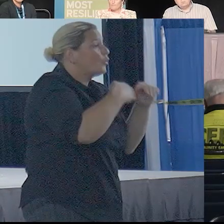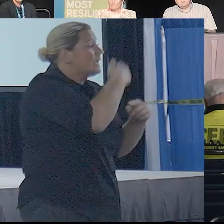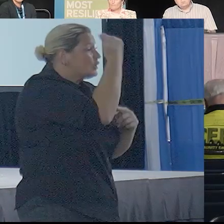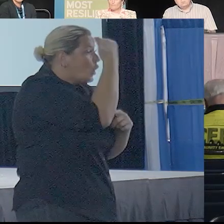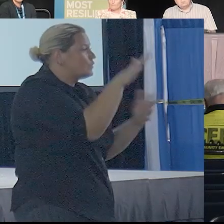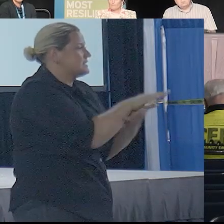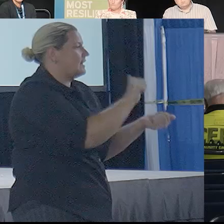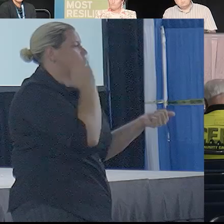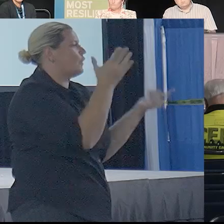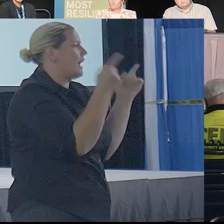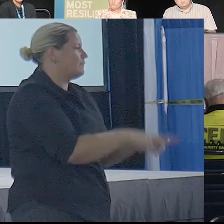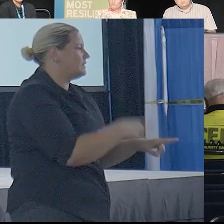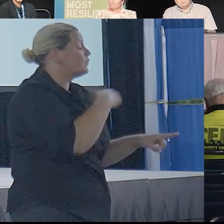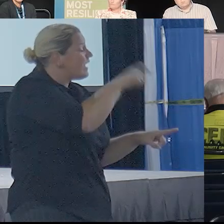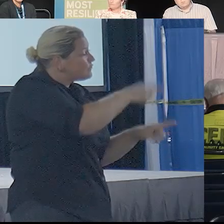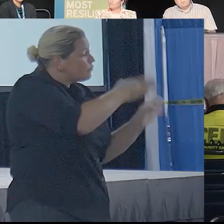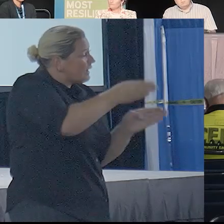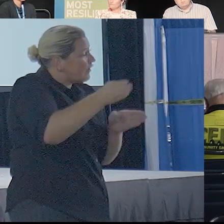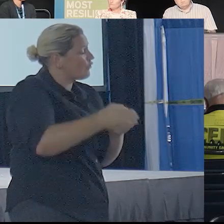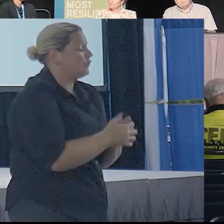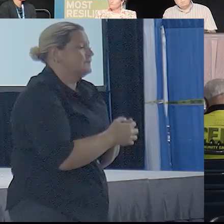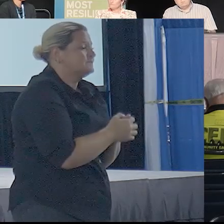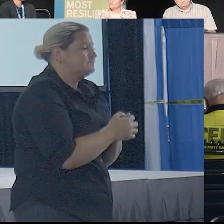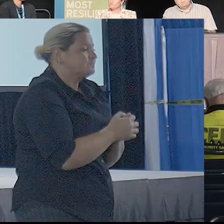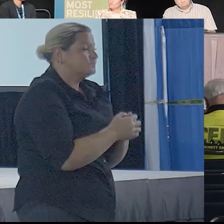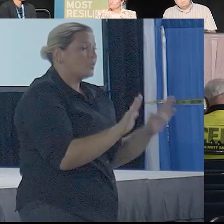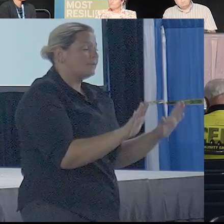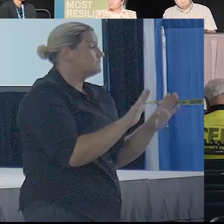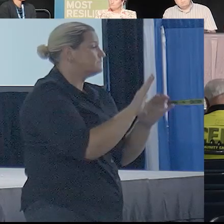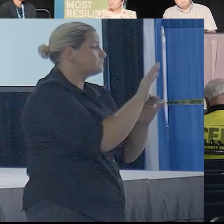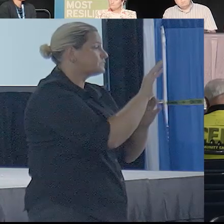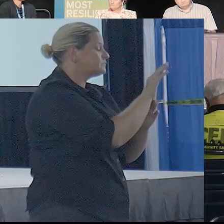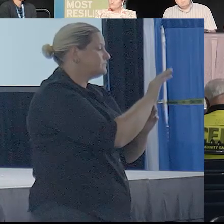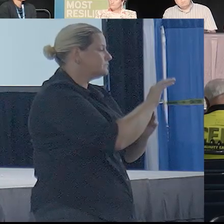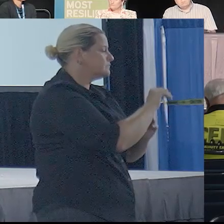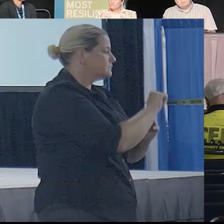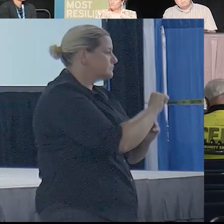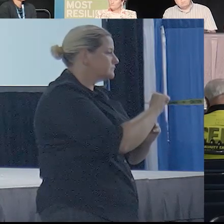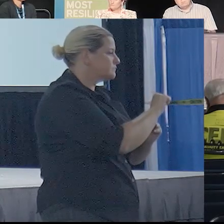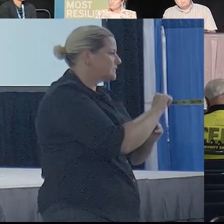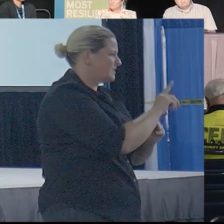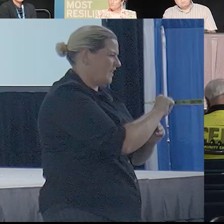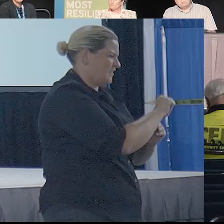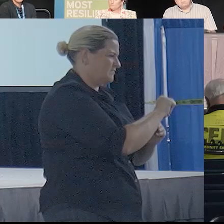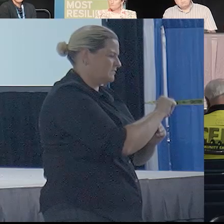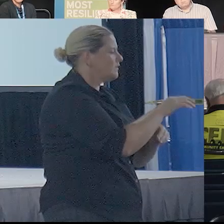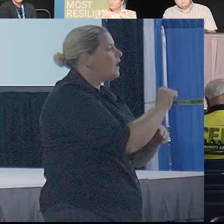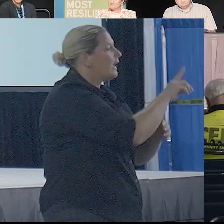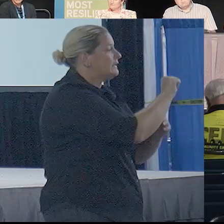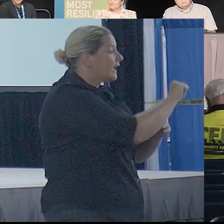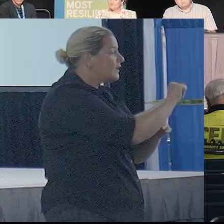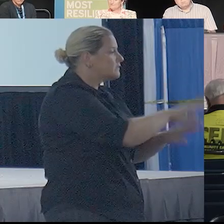be prepared. Now, ADA probably provides a lot of